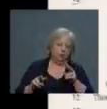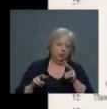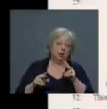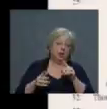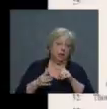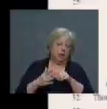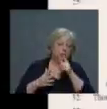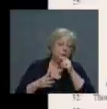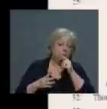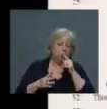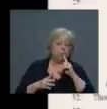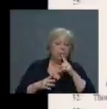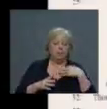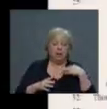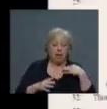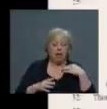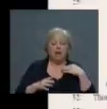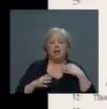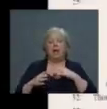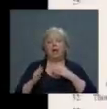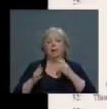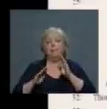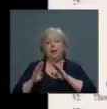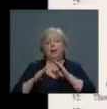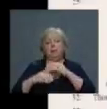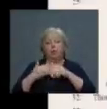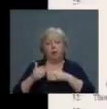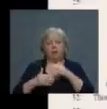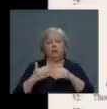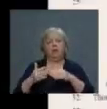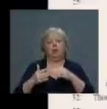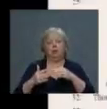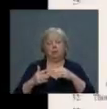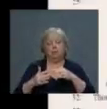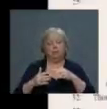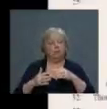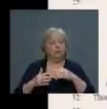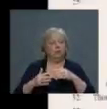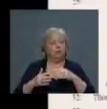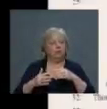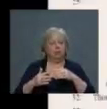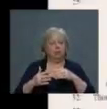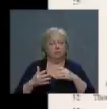who actually applied, our bidding process, going through the,